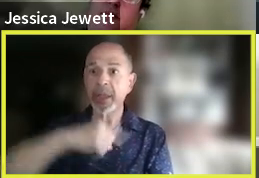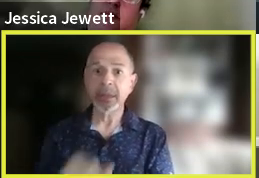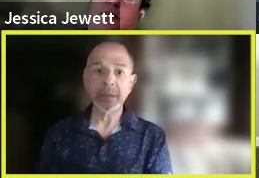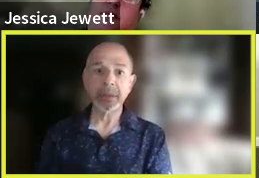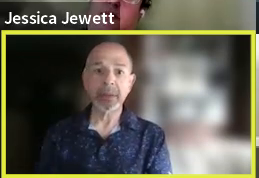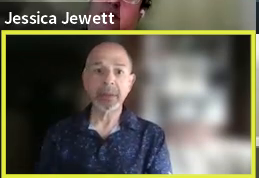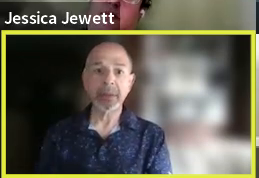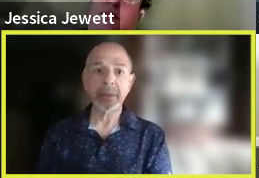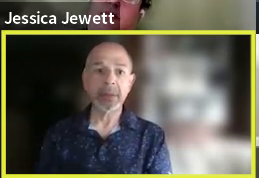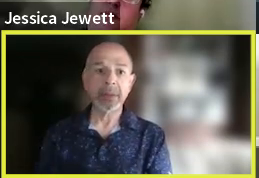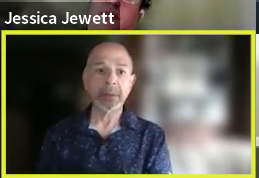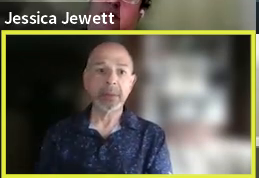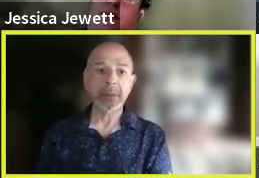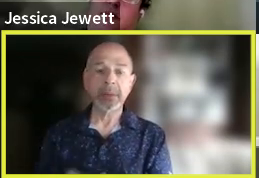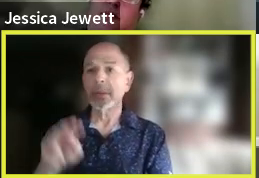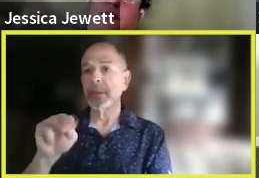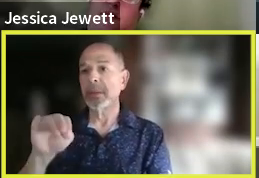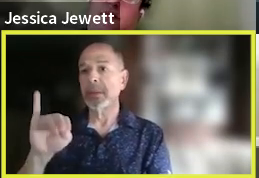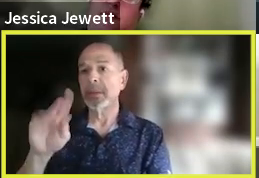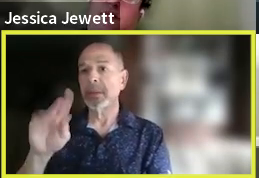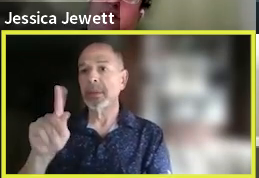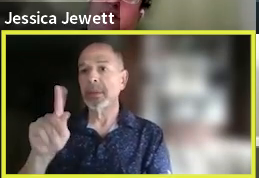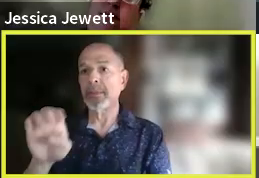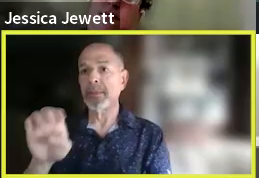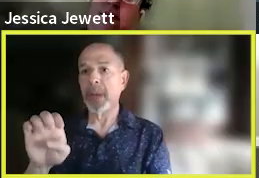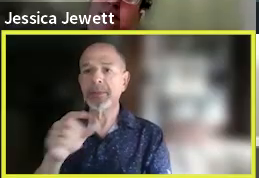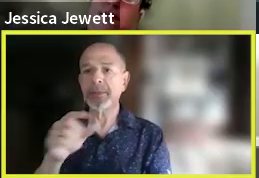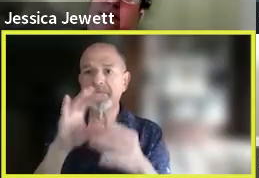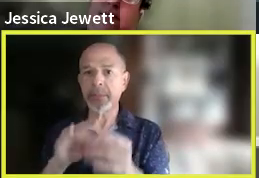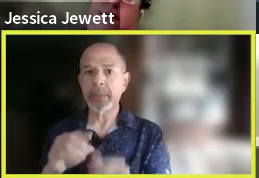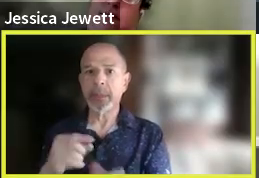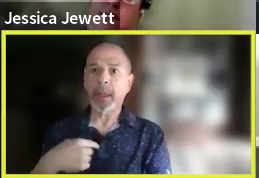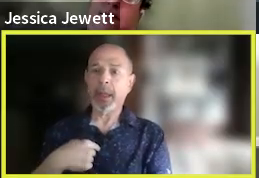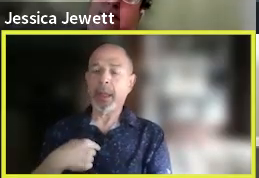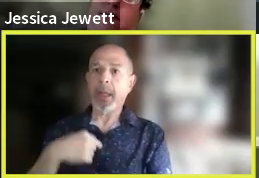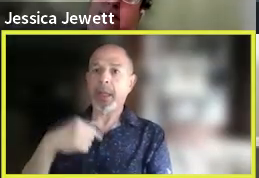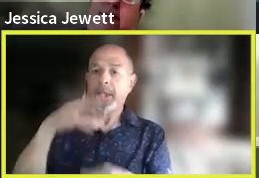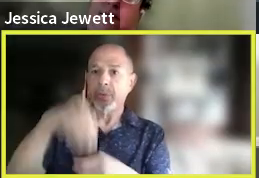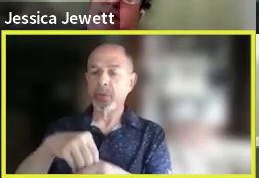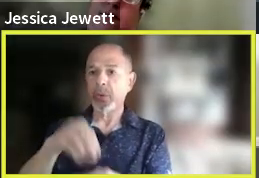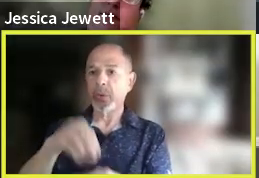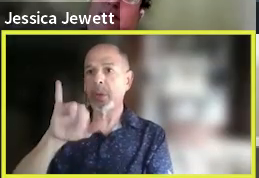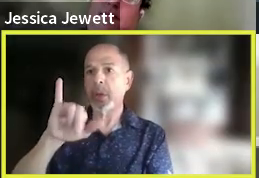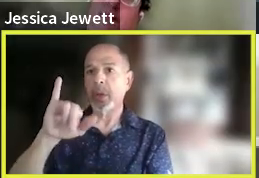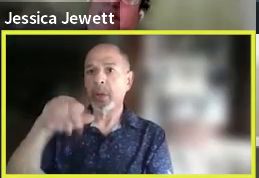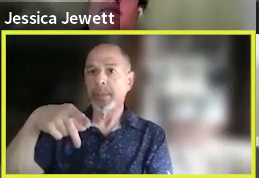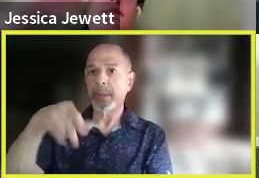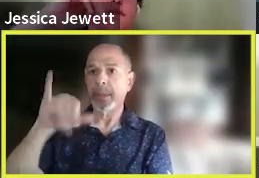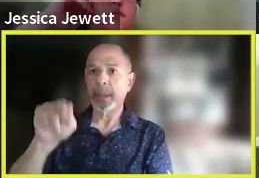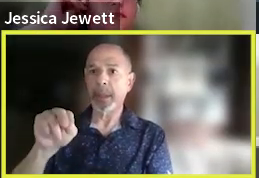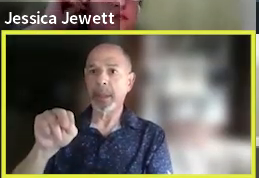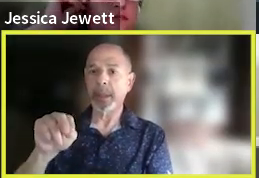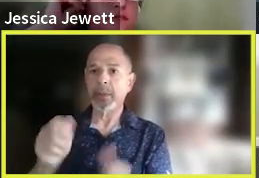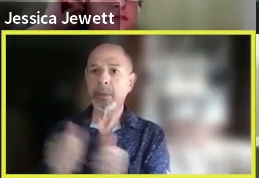had a great time for Ripon's 35th anniversary. We went to the Providence Children's Museum to celebrate. I was with my